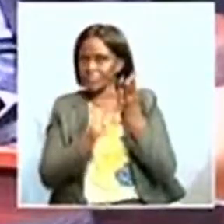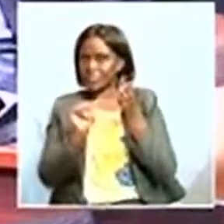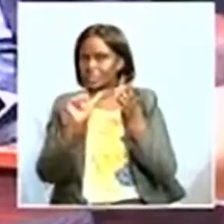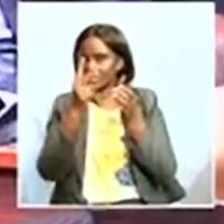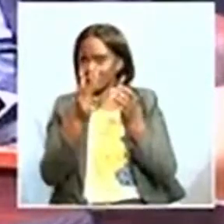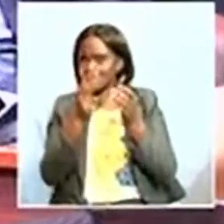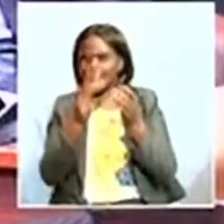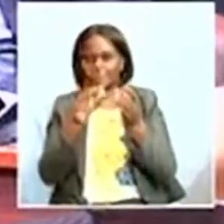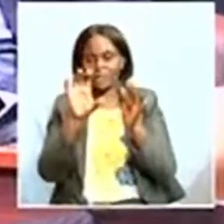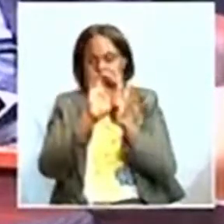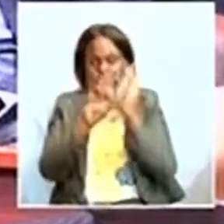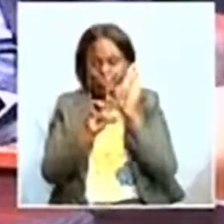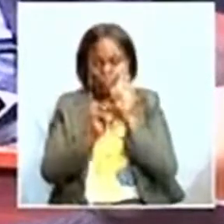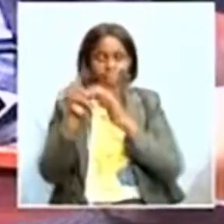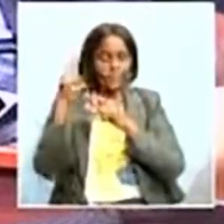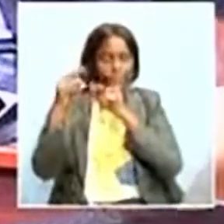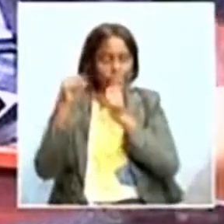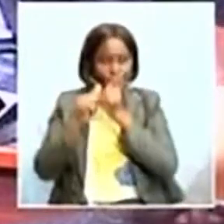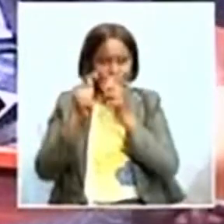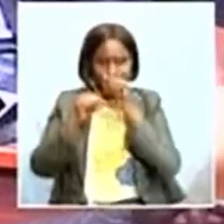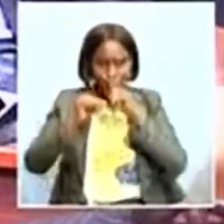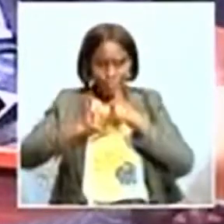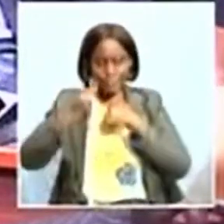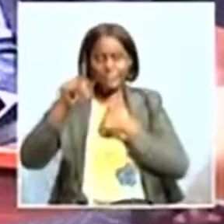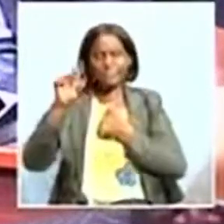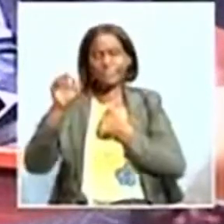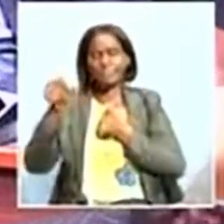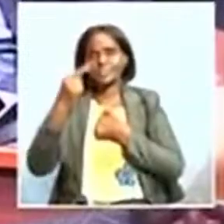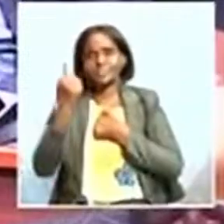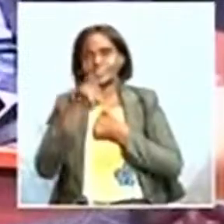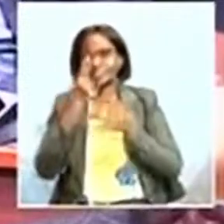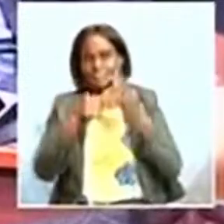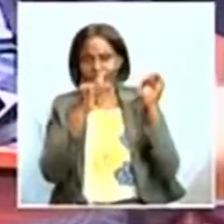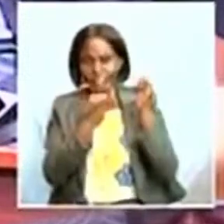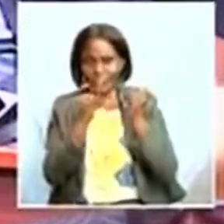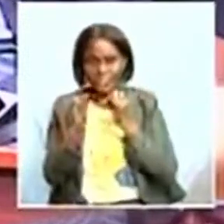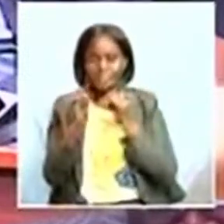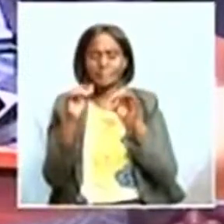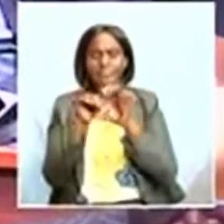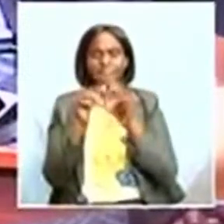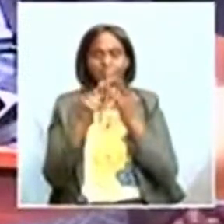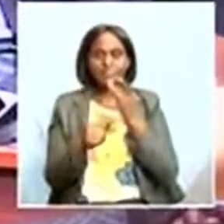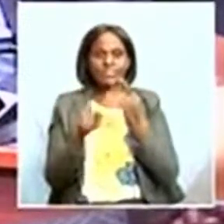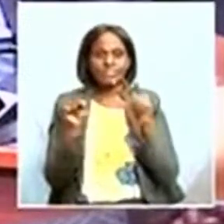13 curriculum review that you did as PF, you only implemented it